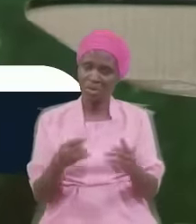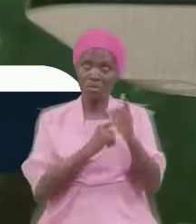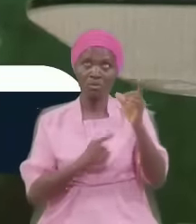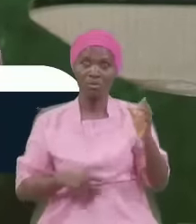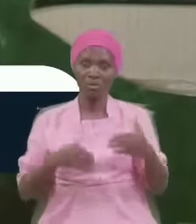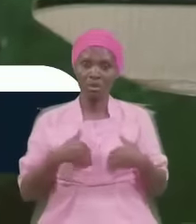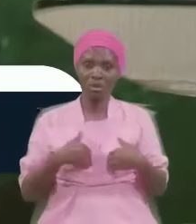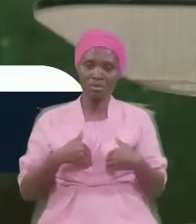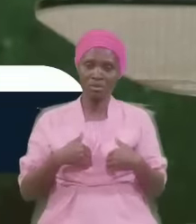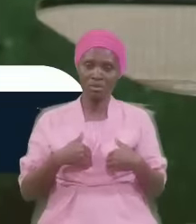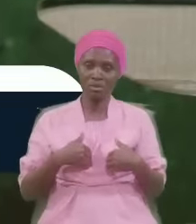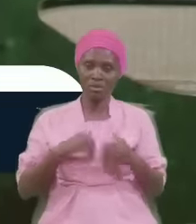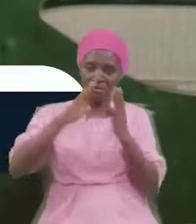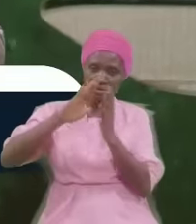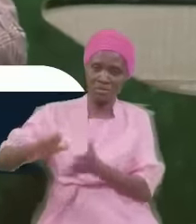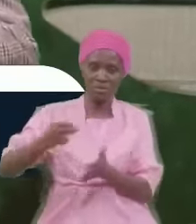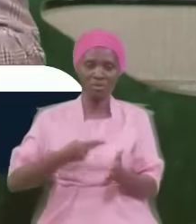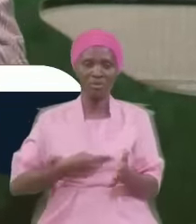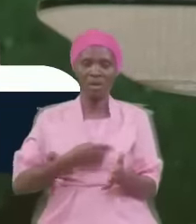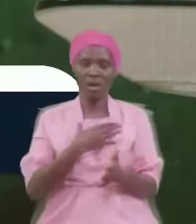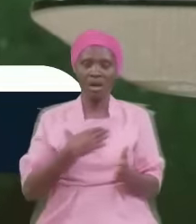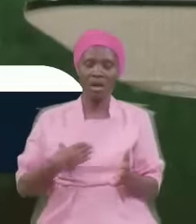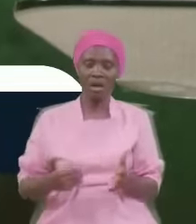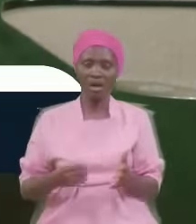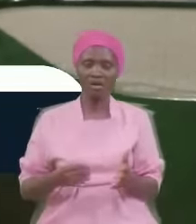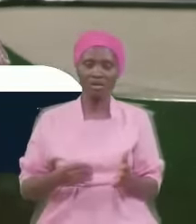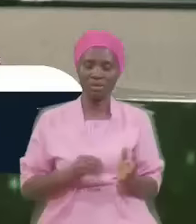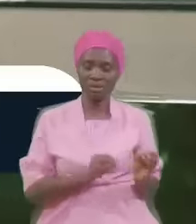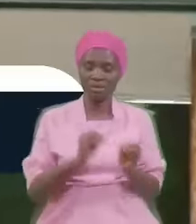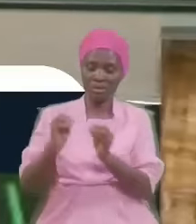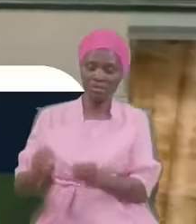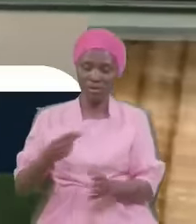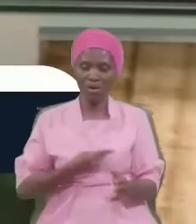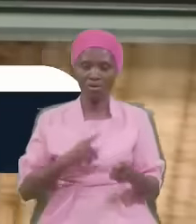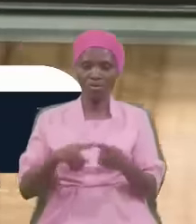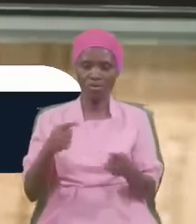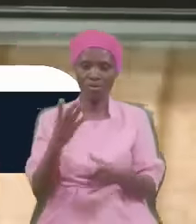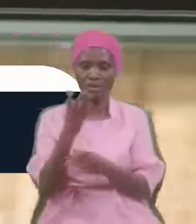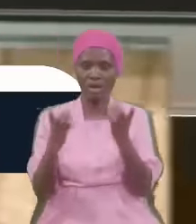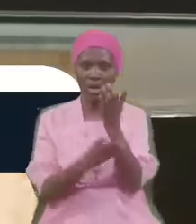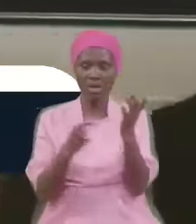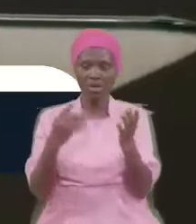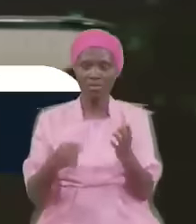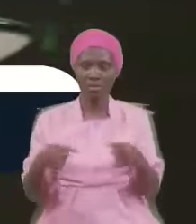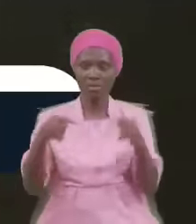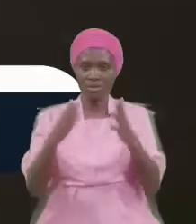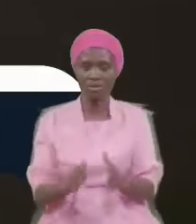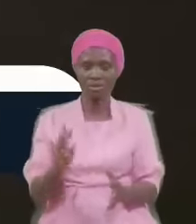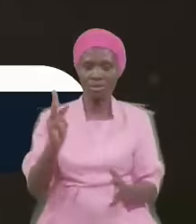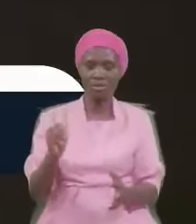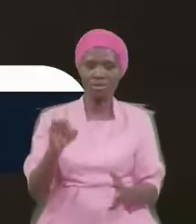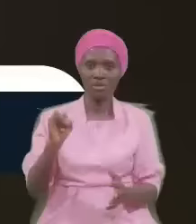us and delivered us into the hands of the Midianites. Look at the next verse